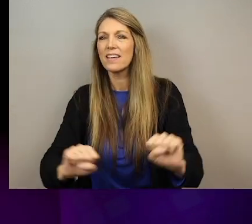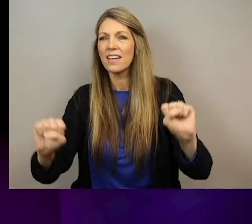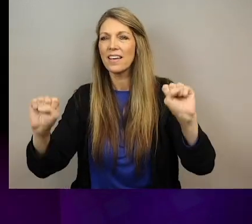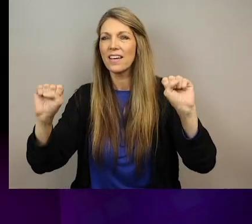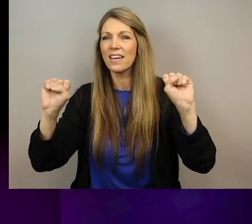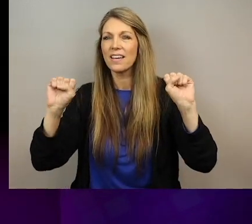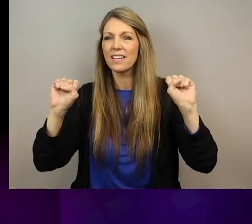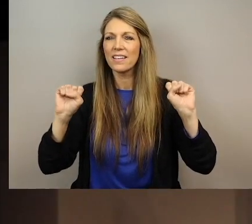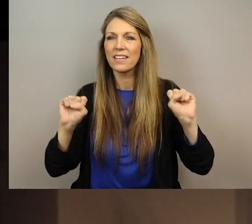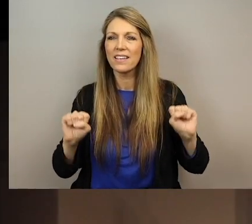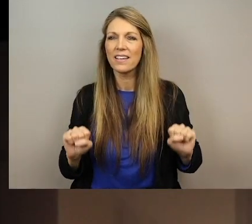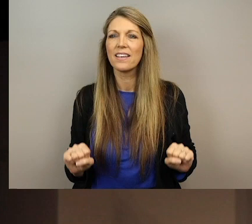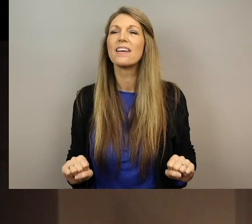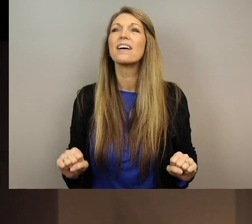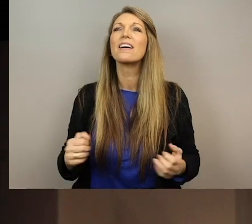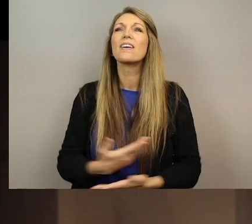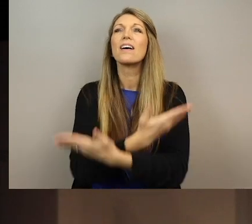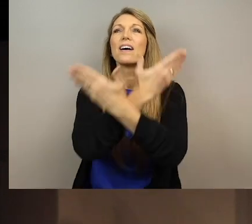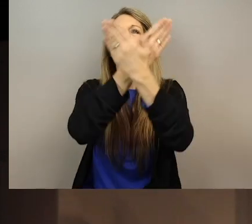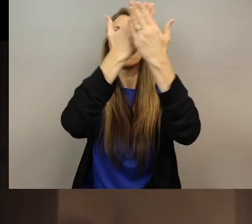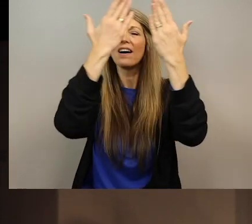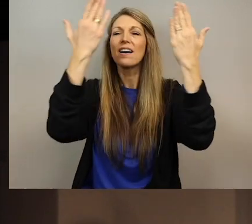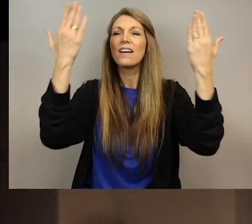Jesus saves.